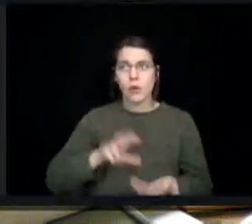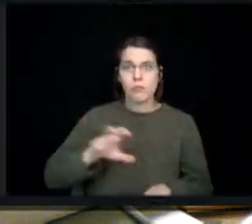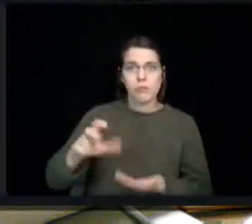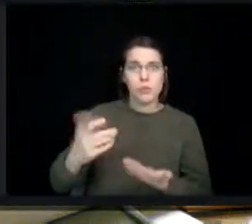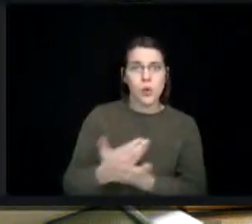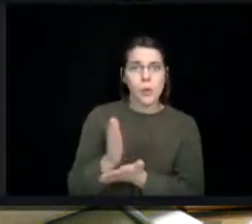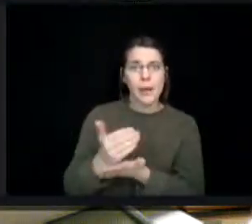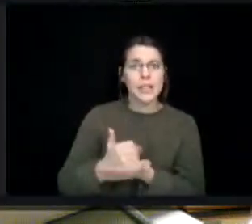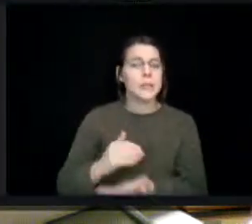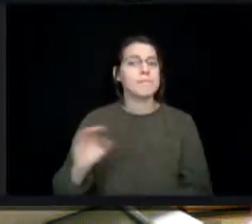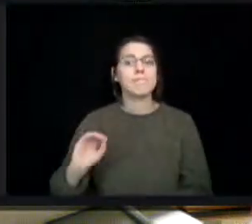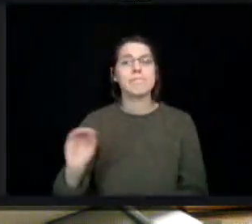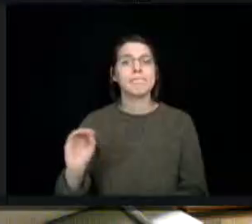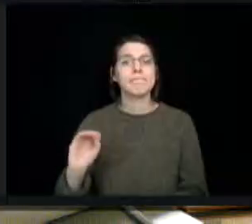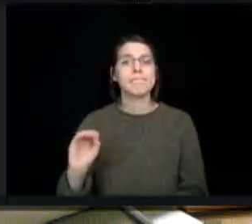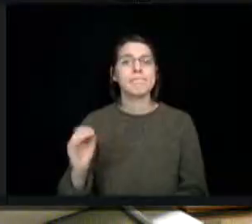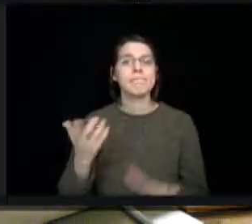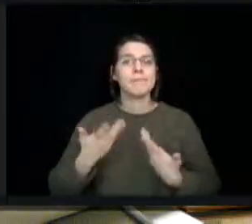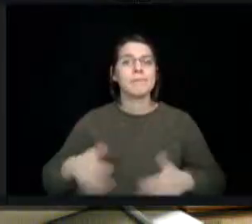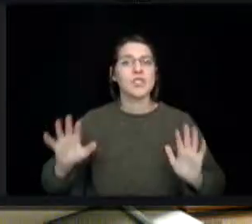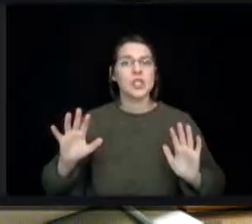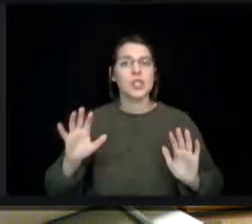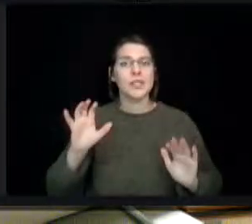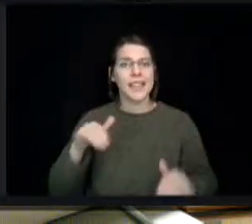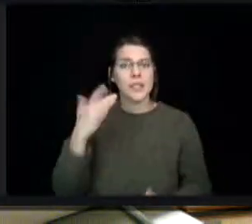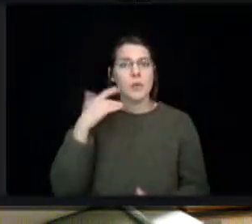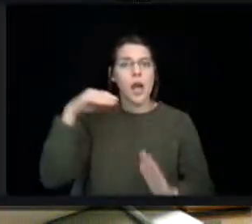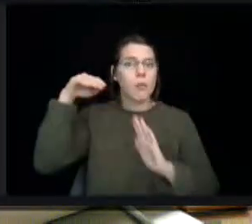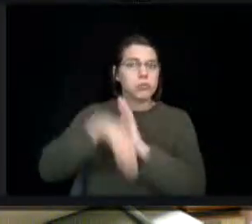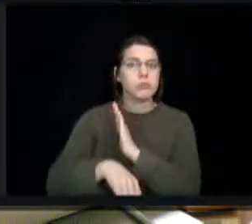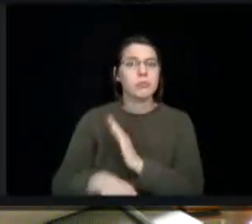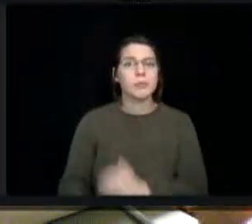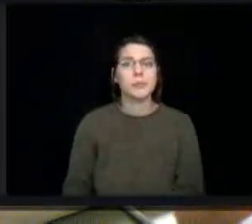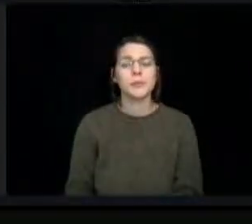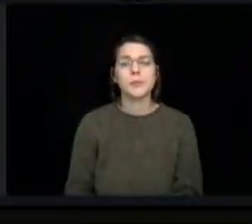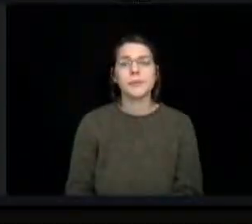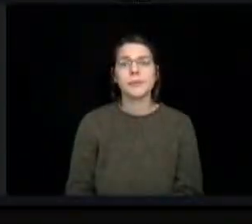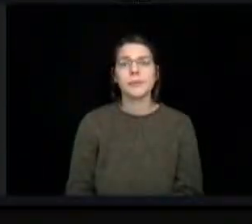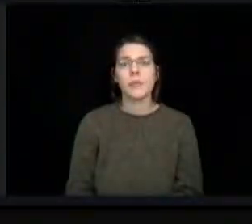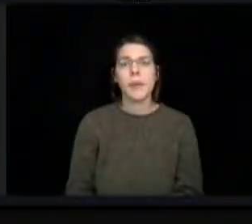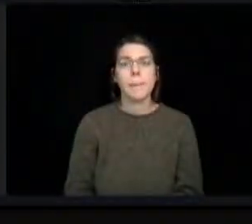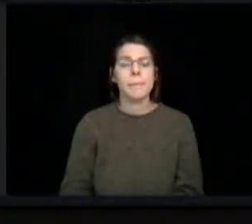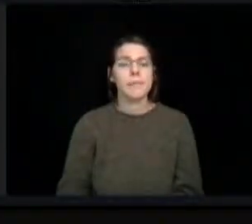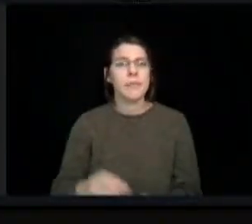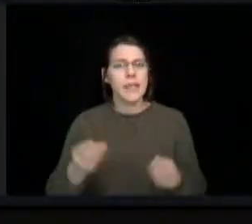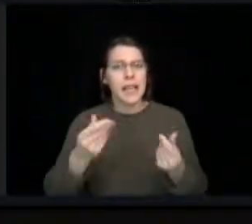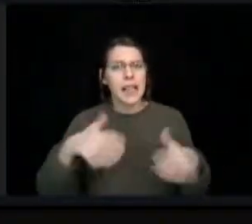for. And so that's why you see that dramatic drop. Okay. And then the landscaping line,